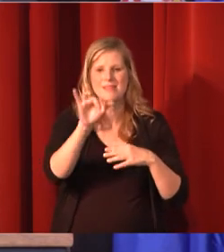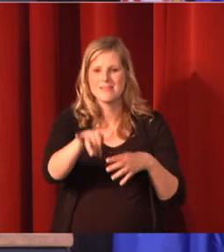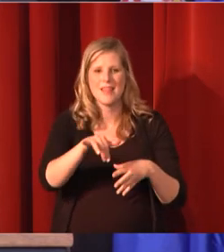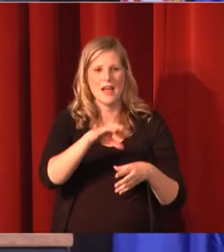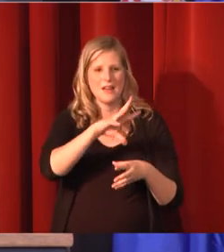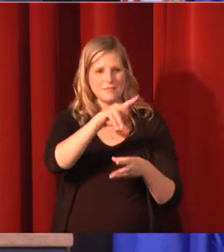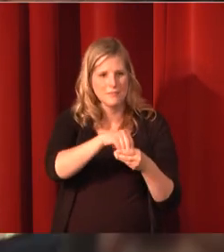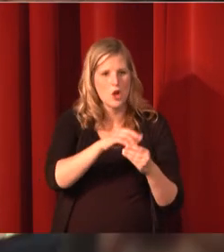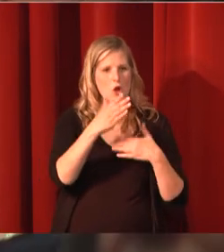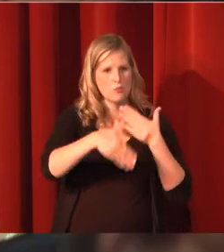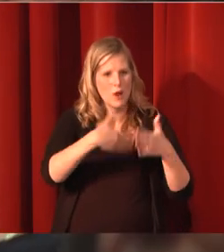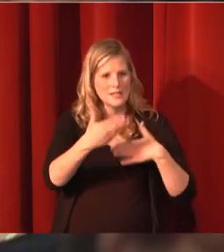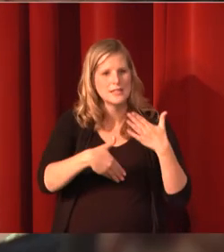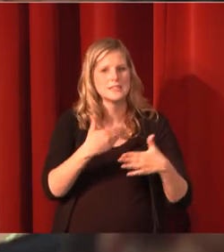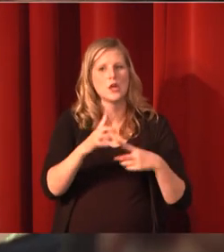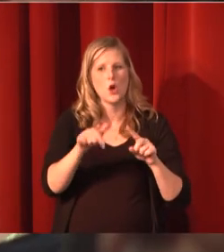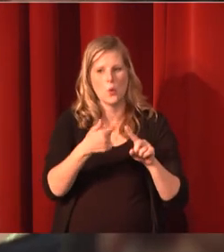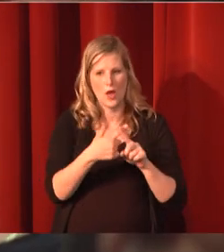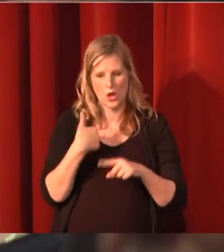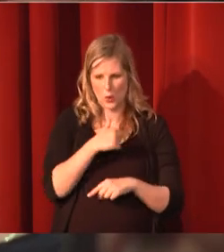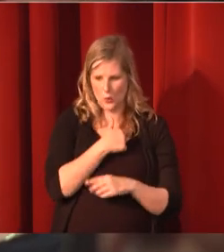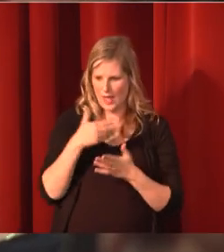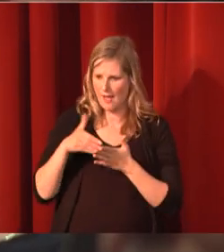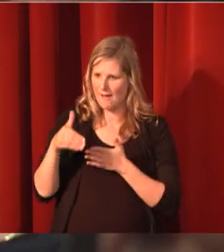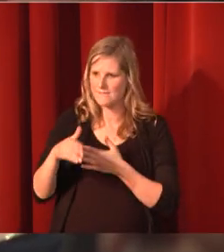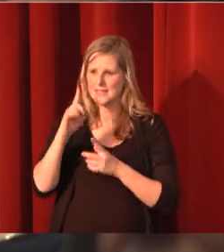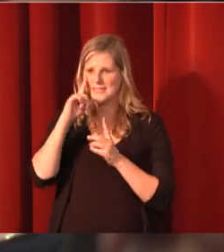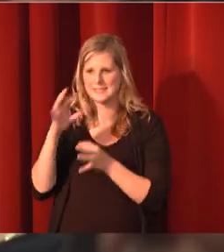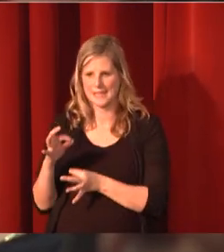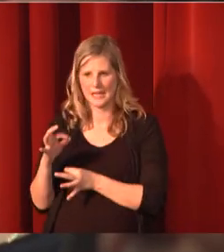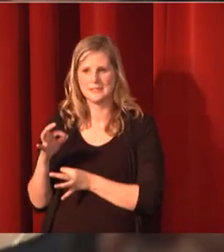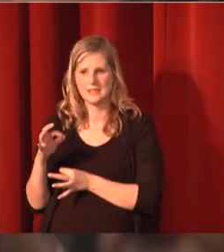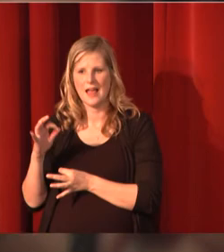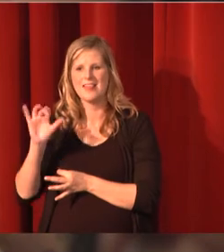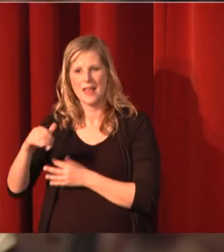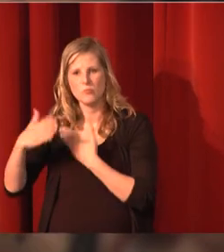processes through which we too often make decision